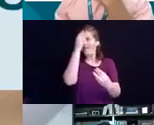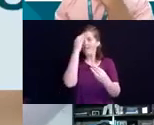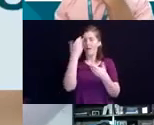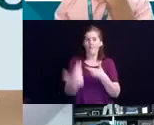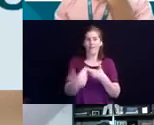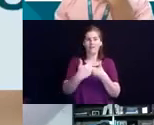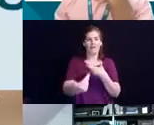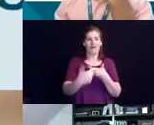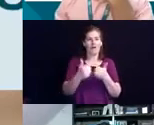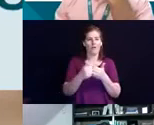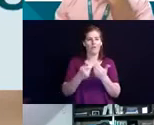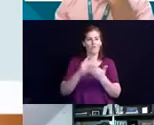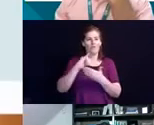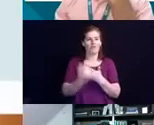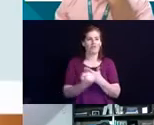in Project ECHO.